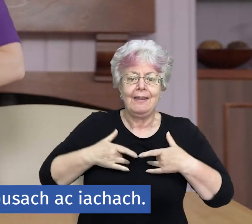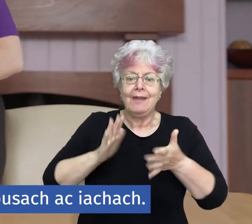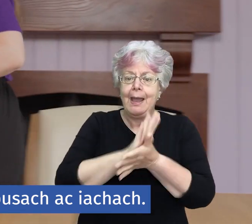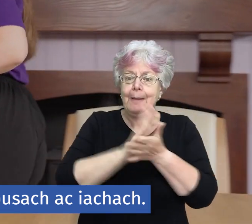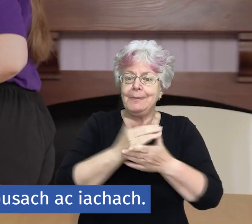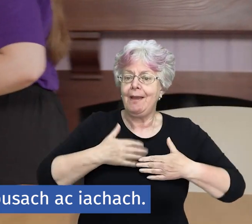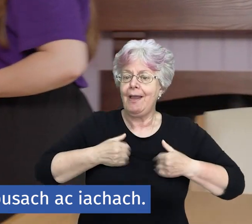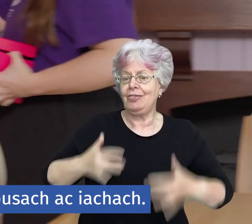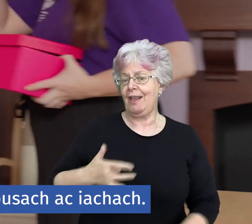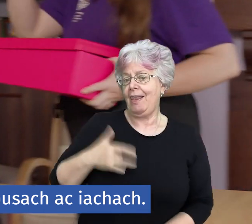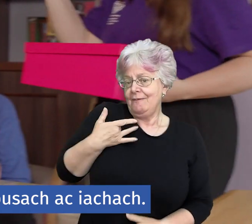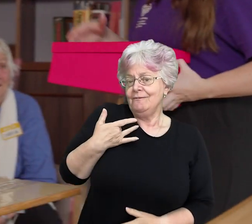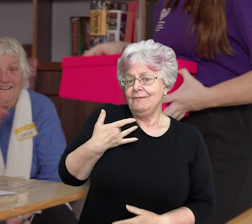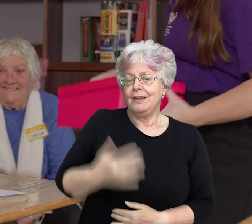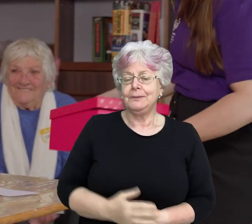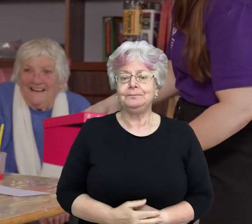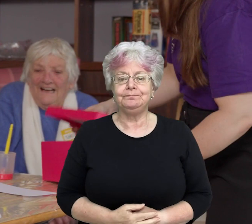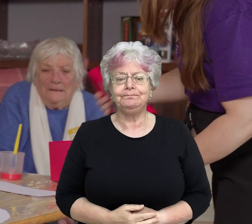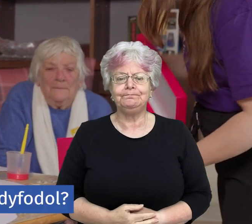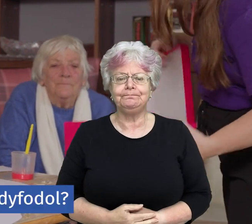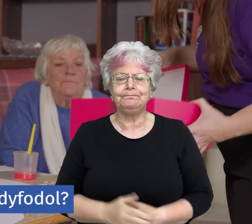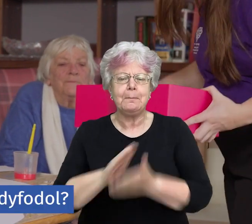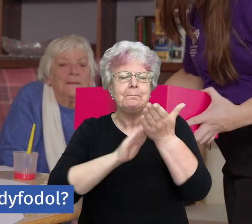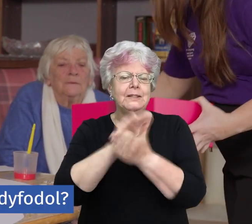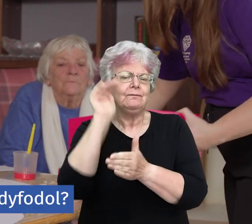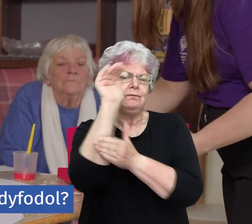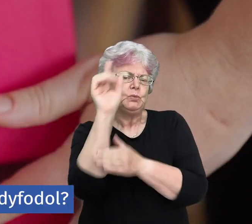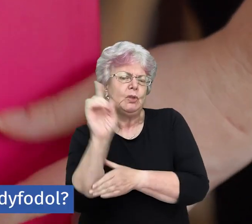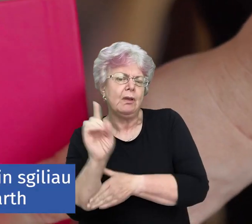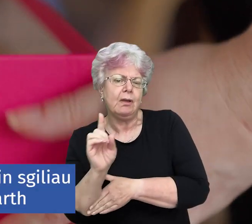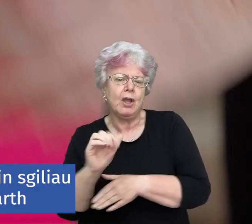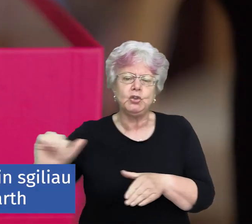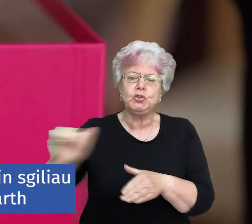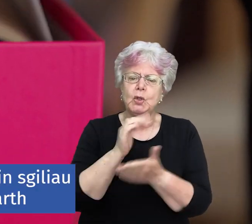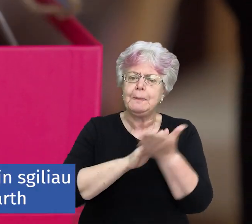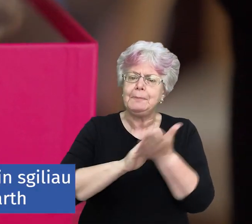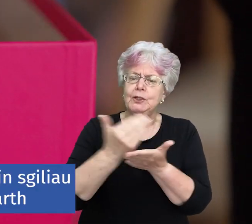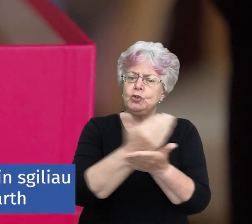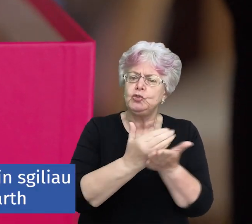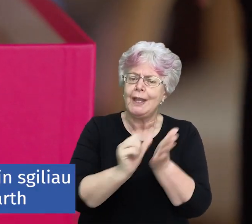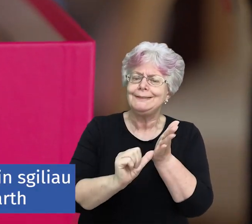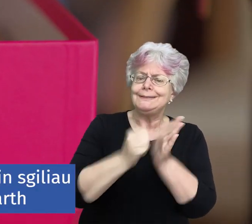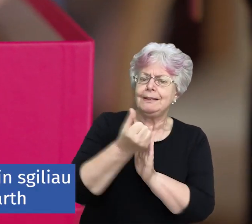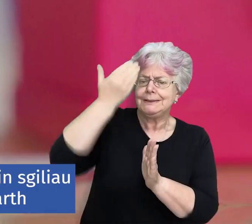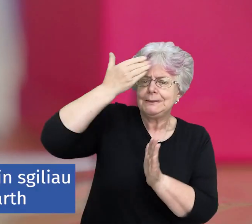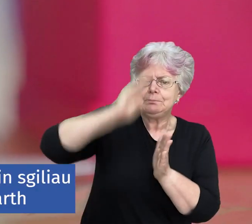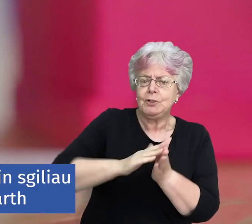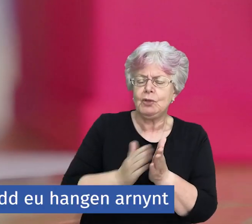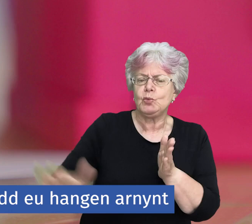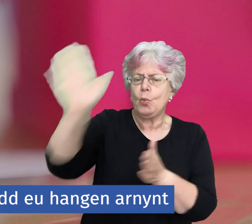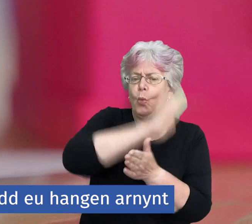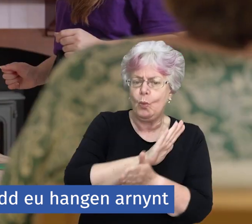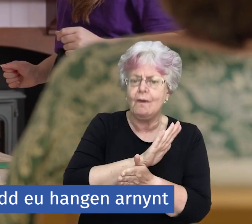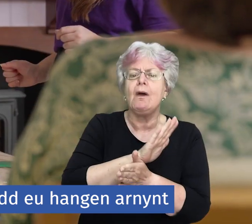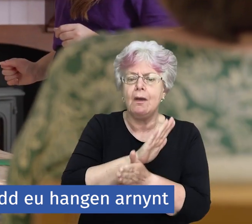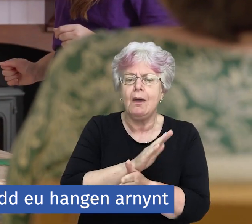and healthier lives. What does this mean for the future? This should mean we share our skills and experiences across the region to